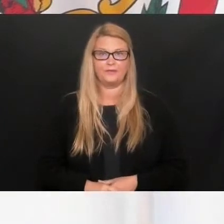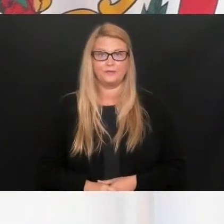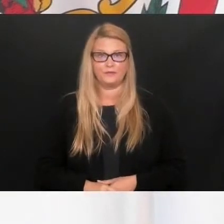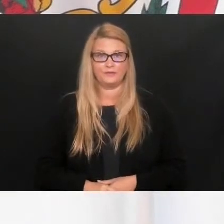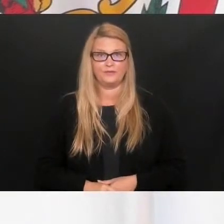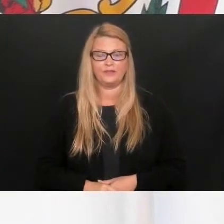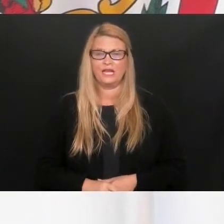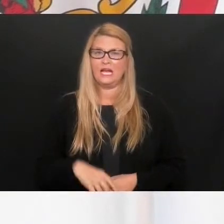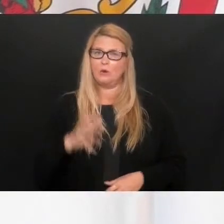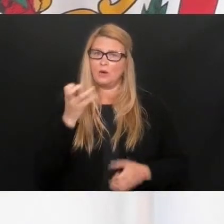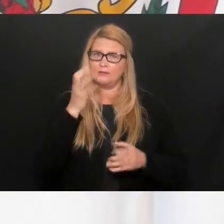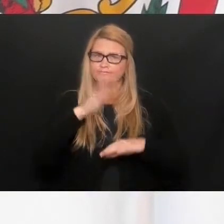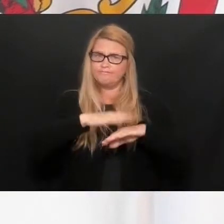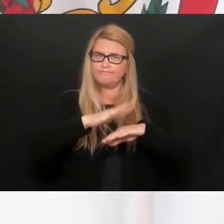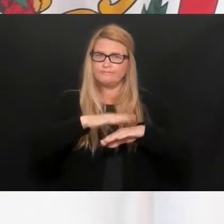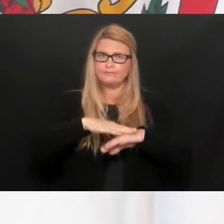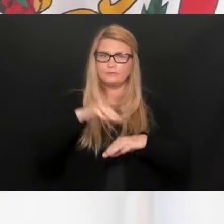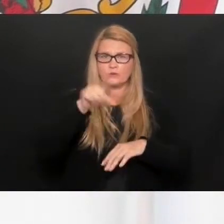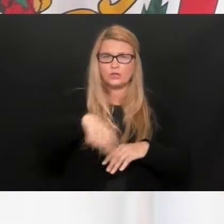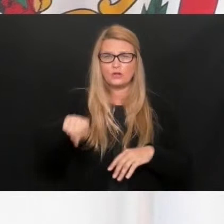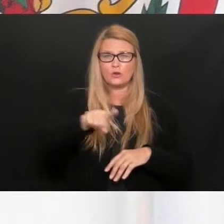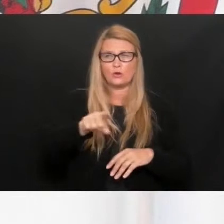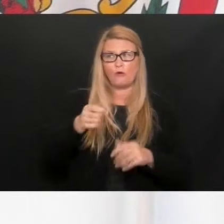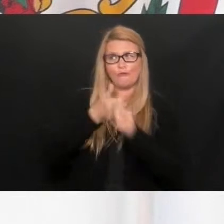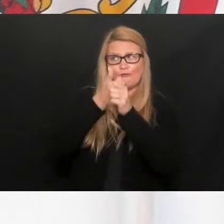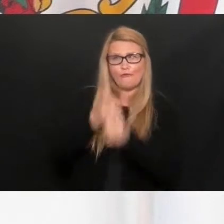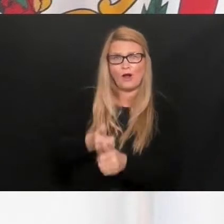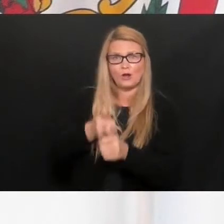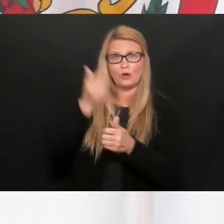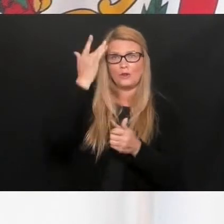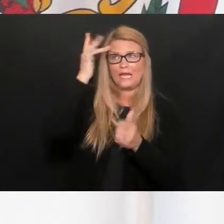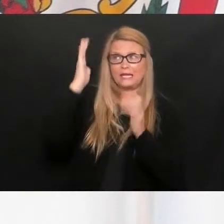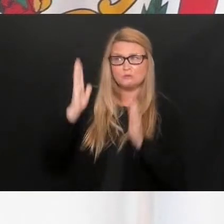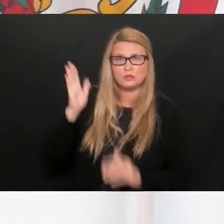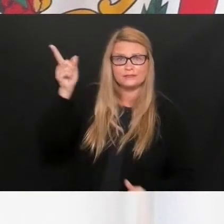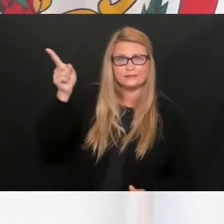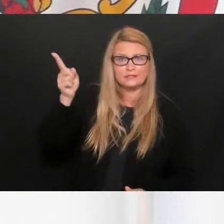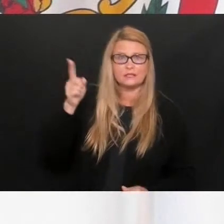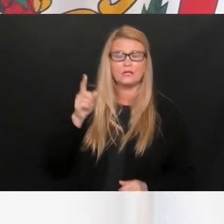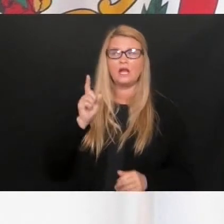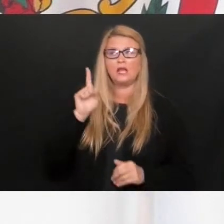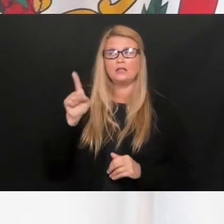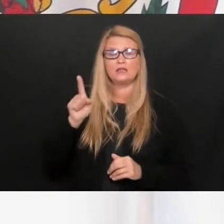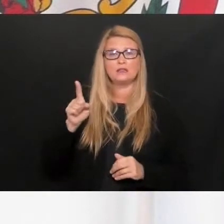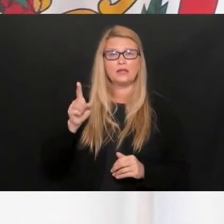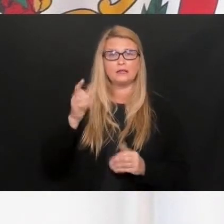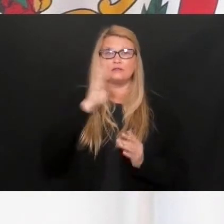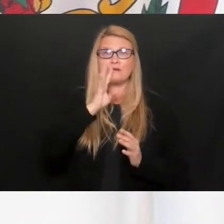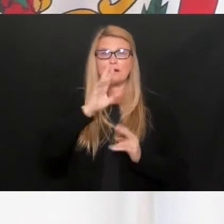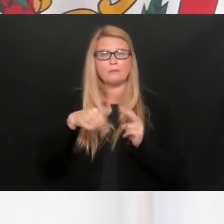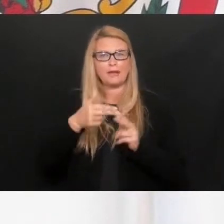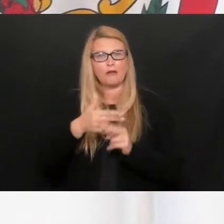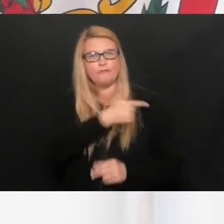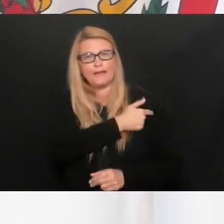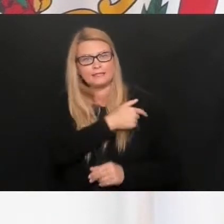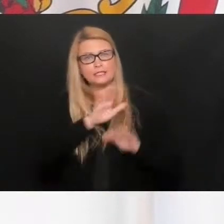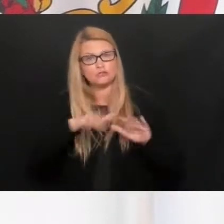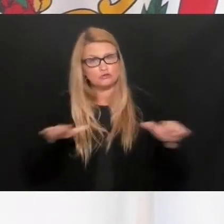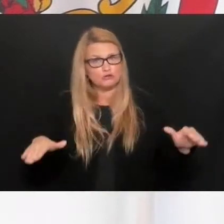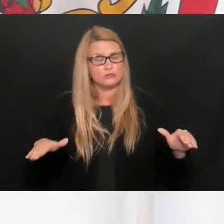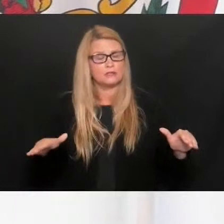I caution people to listen to the experts, listen to everyone about vaccinating these kids and everything,